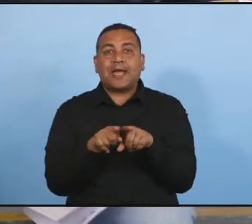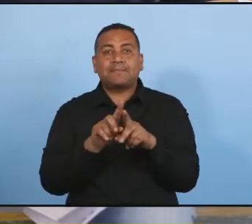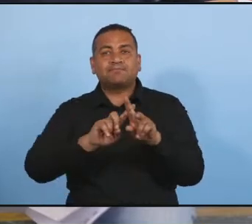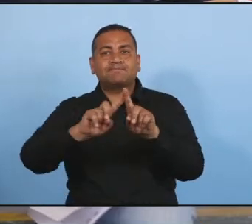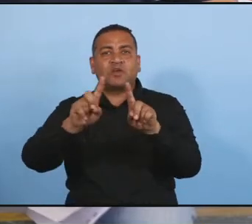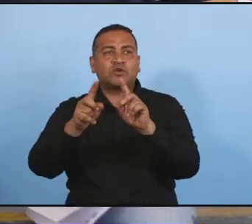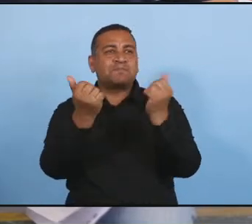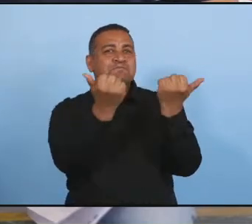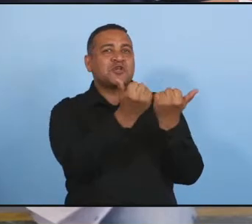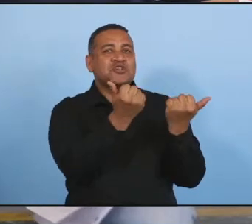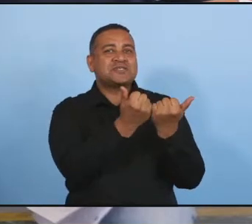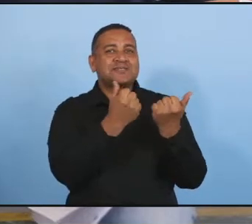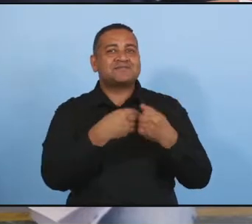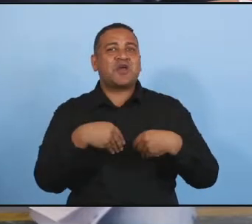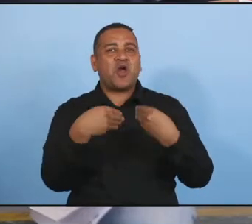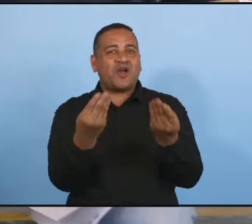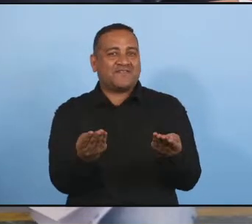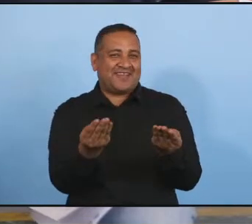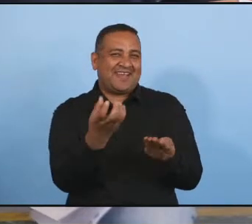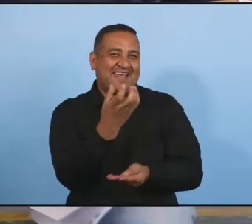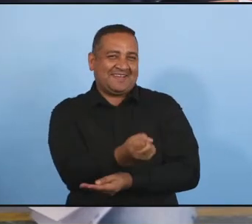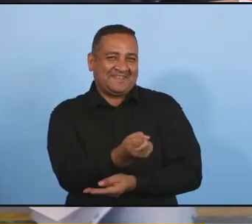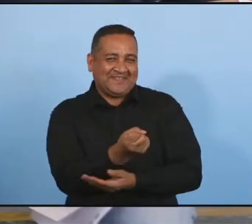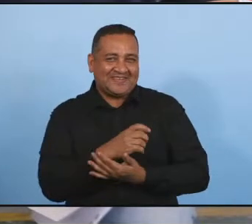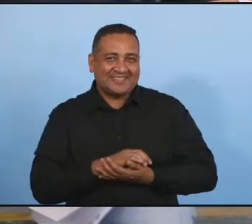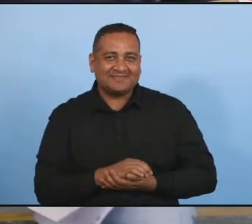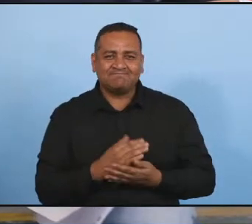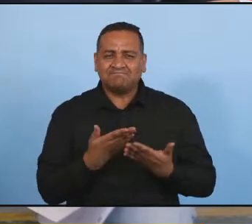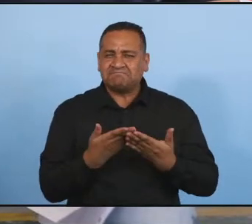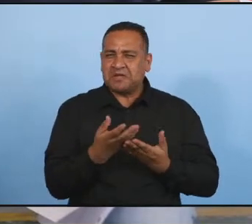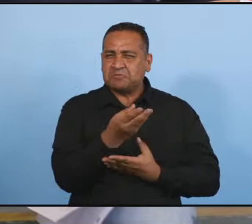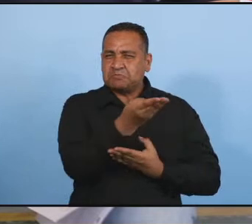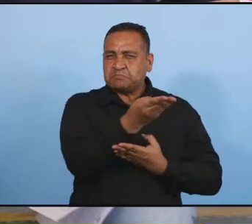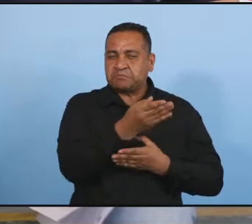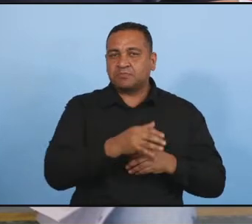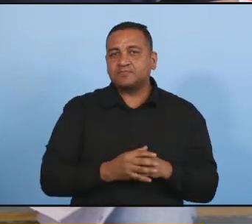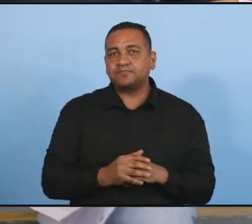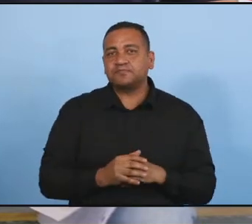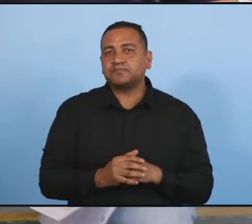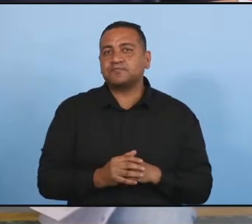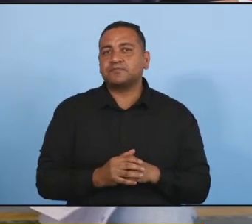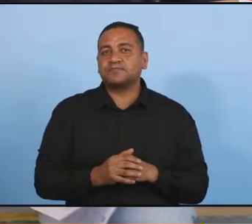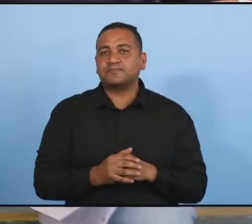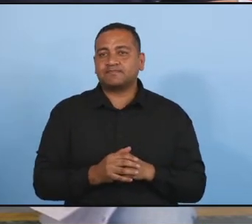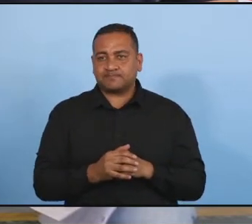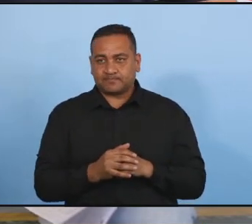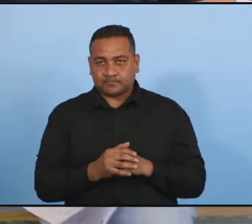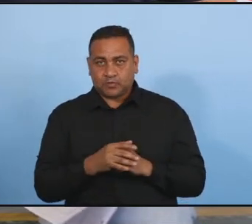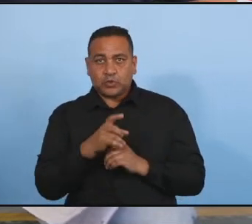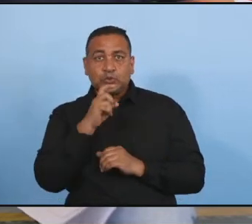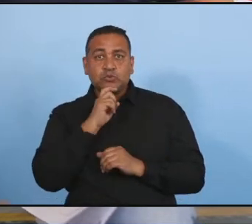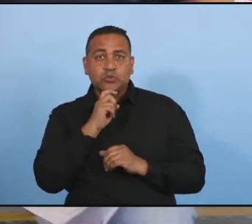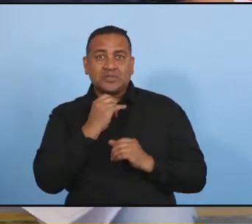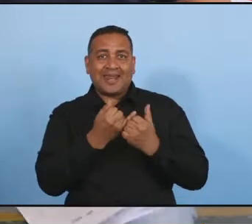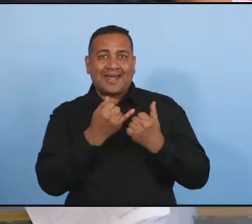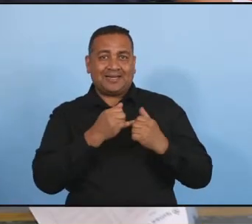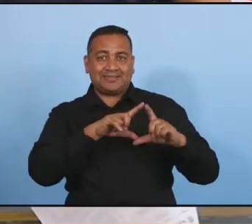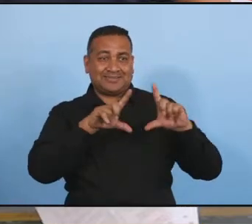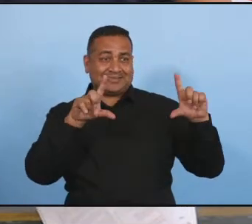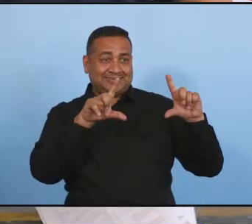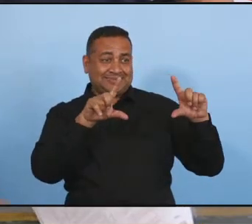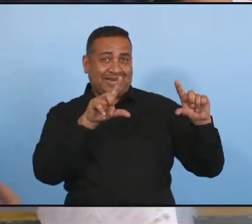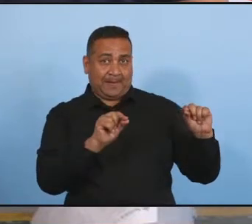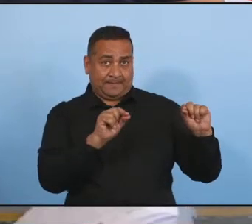offered, you know, students can use the funds that's available from the bursary